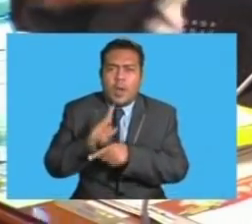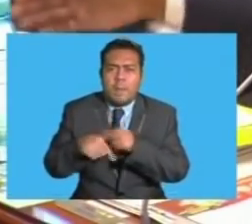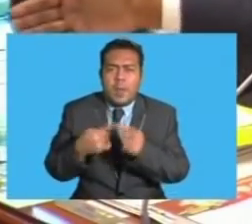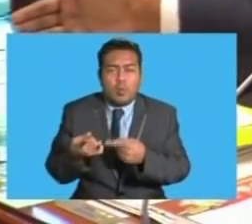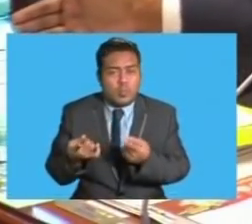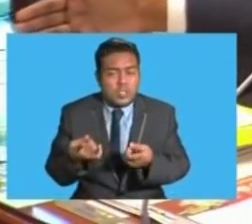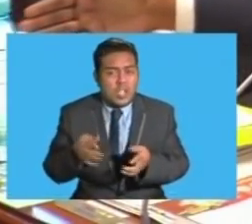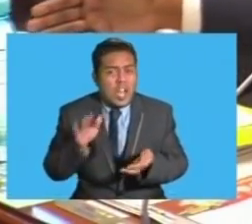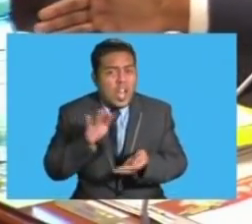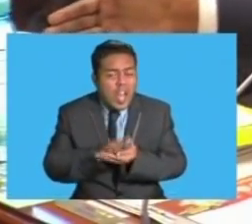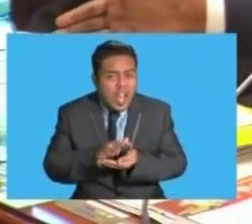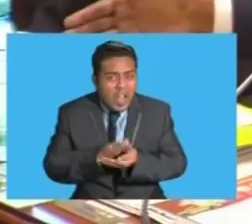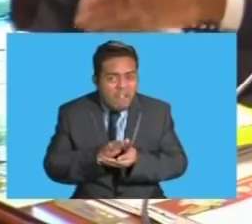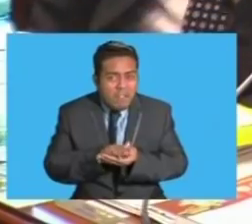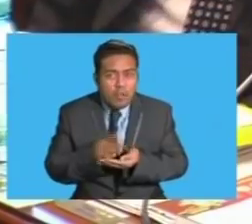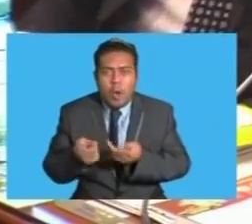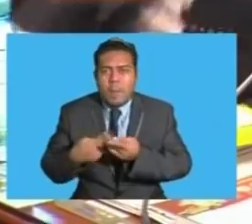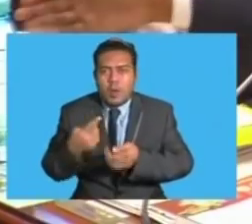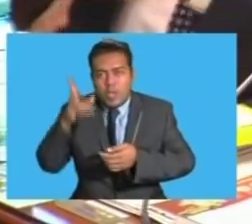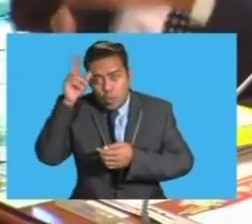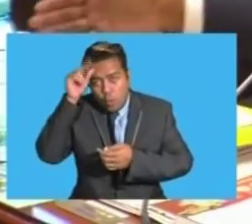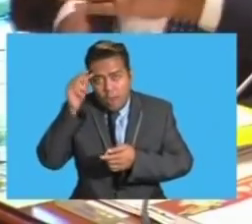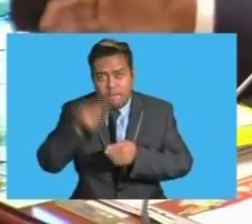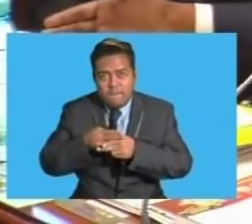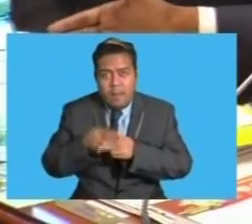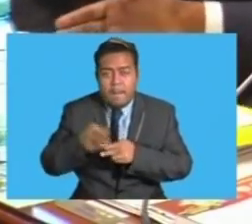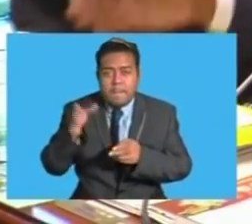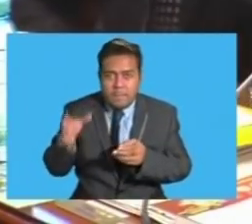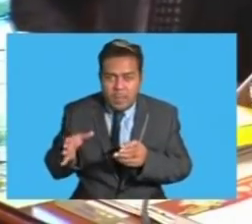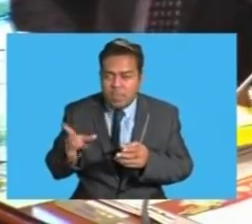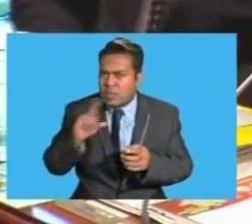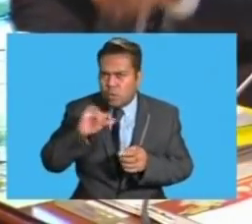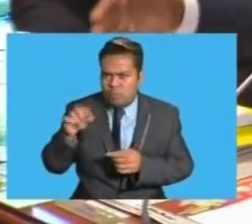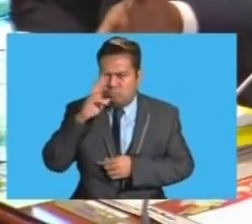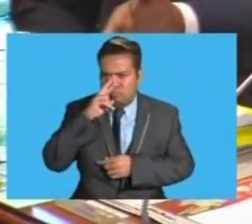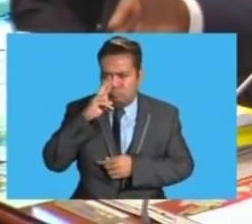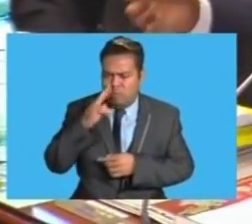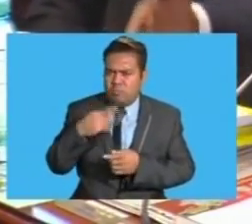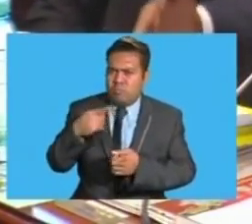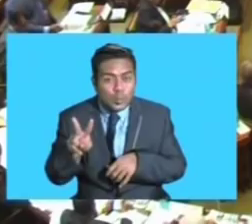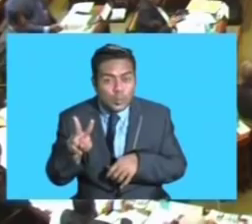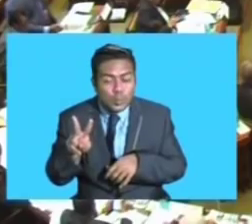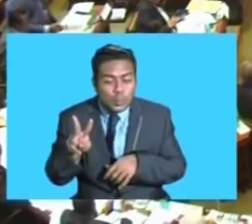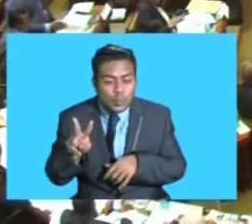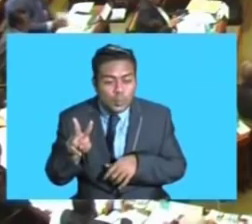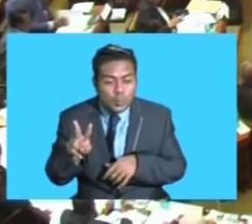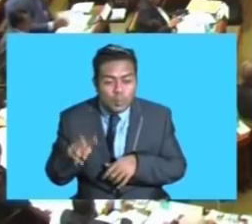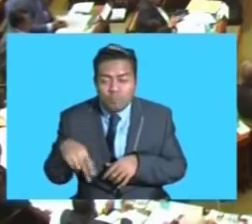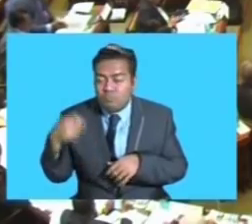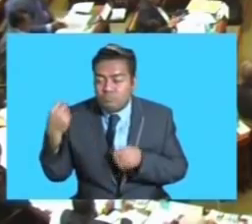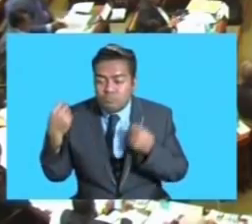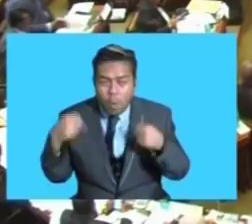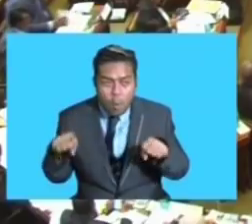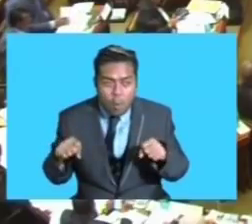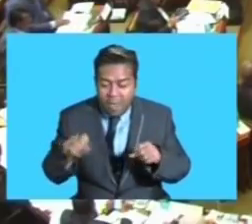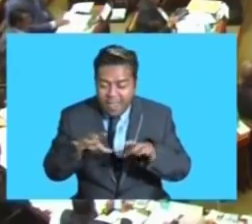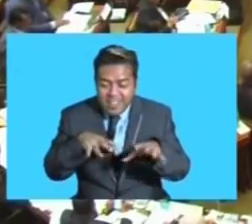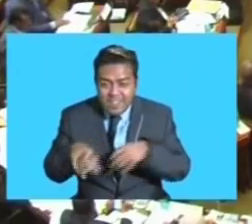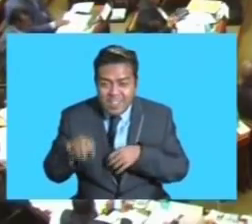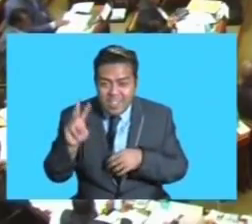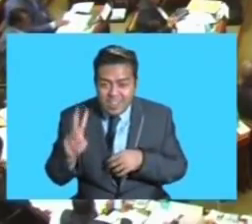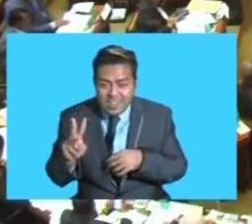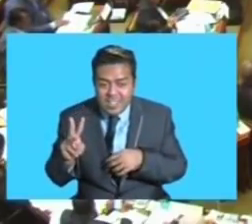talk about Youth farmers, that's not necessarily racist. I mean, you have a Ministry of Youth Affairs. And I urge members on the other